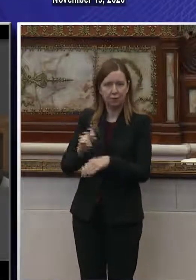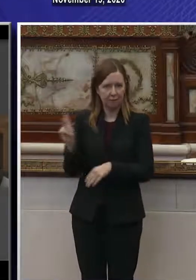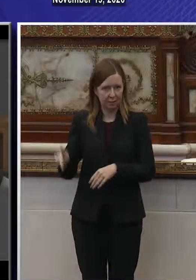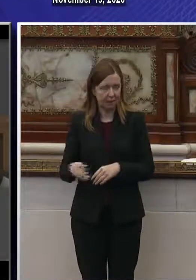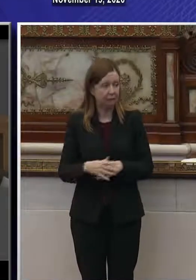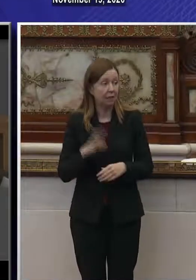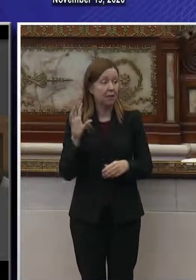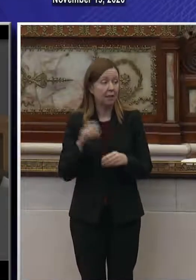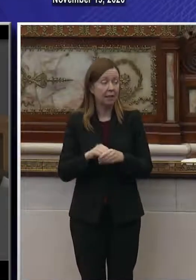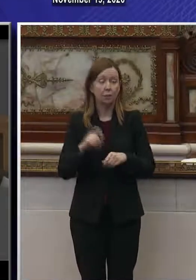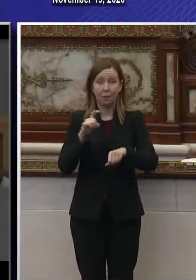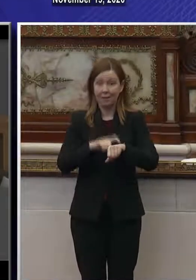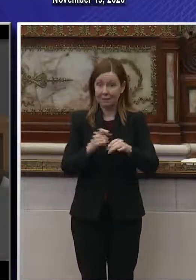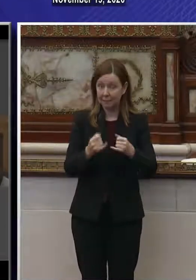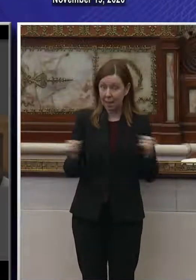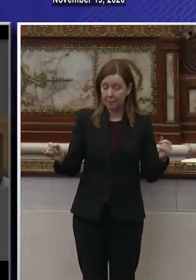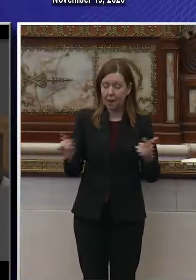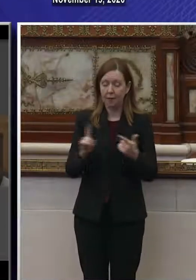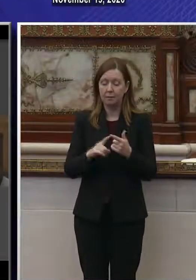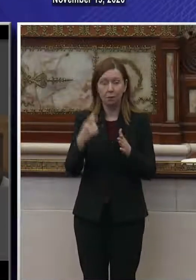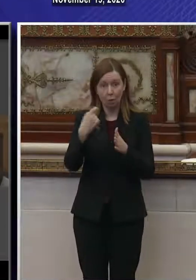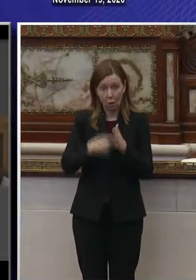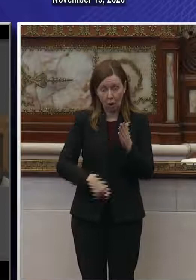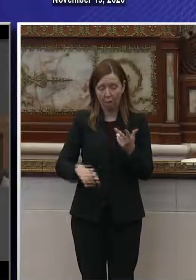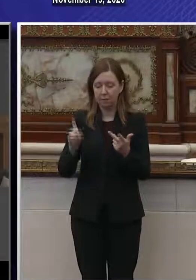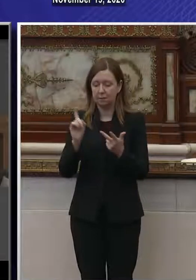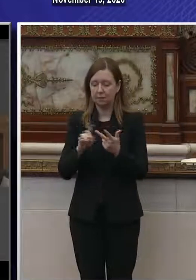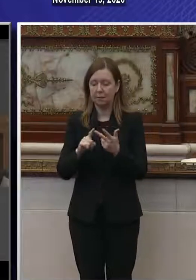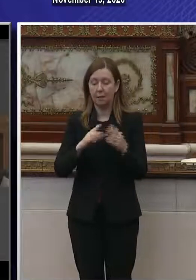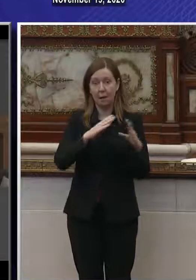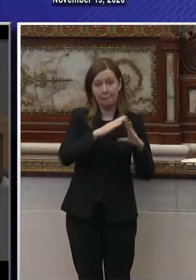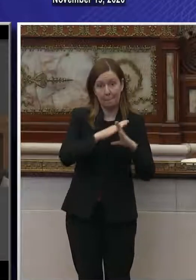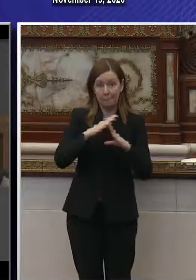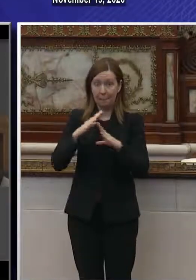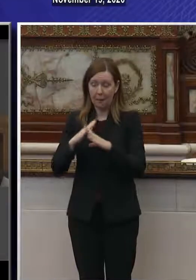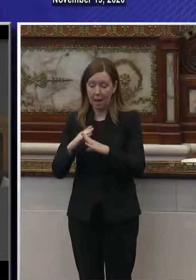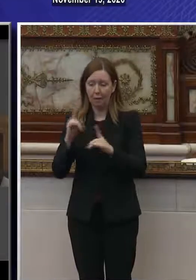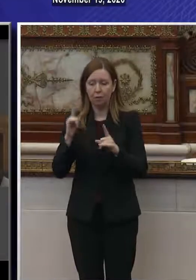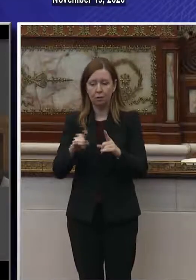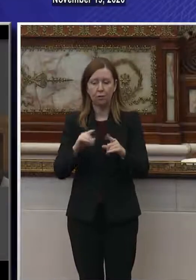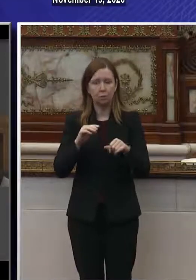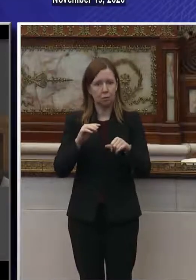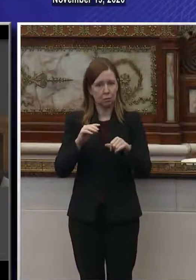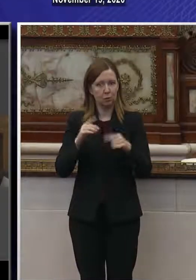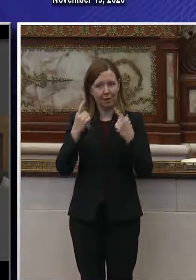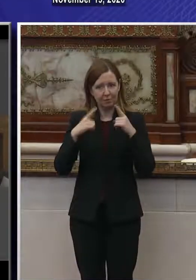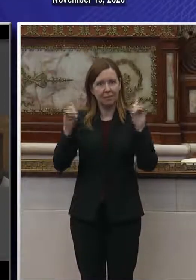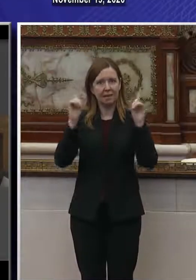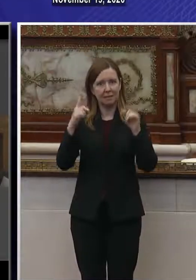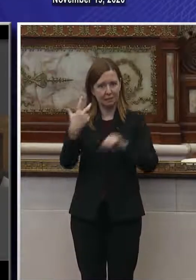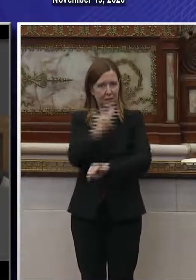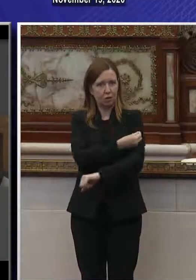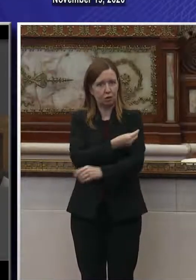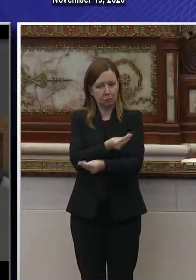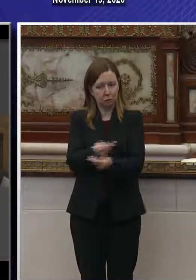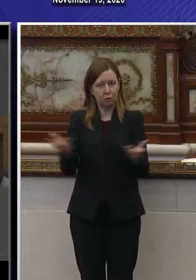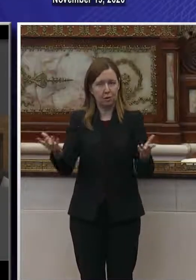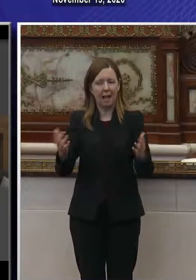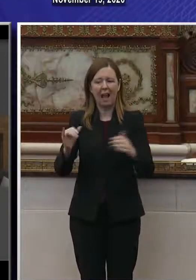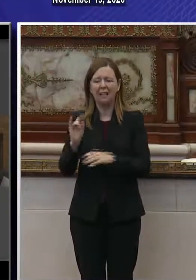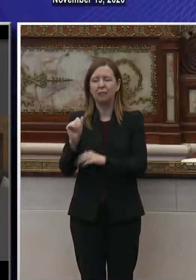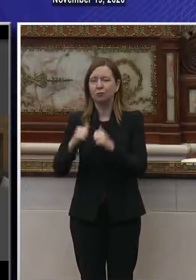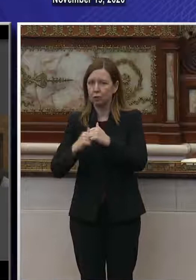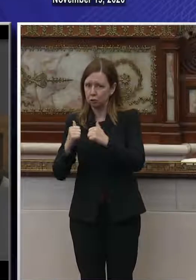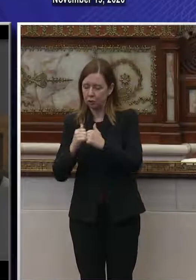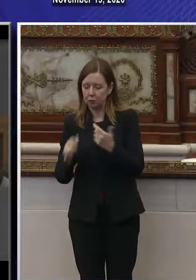Philadelphia, including timelines, cost, barriers to effective distribution, and the infrastructure?